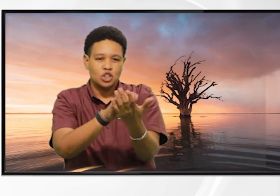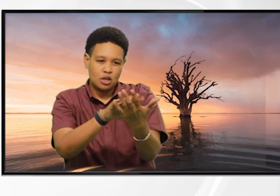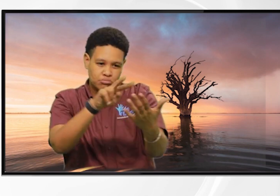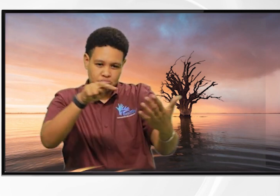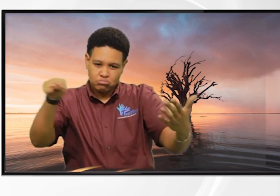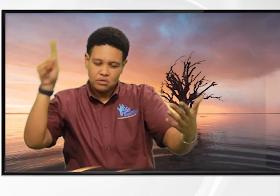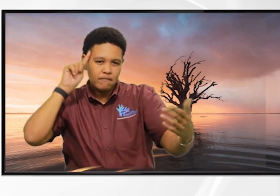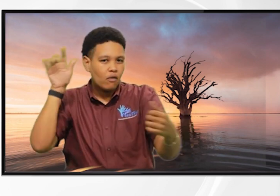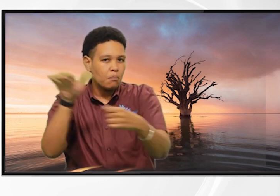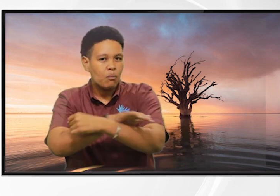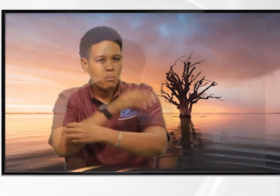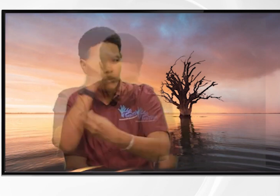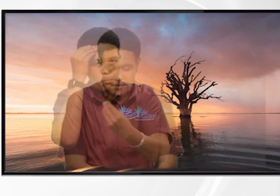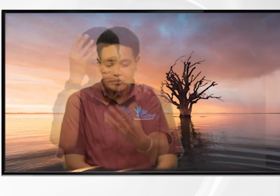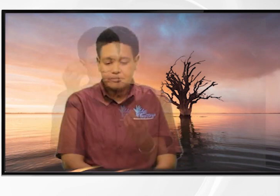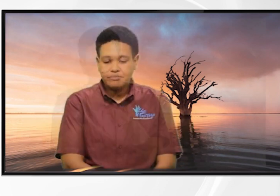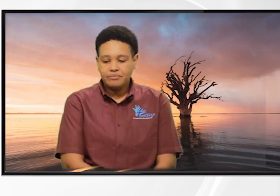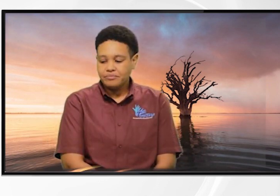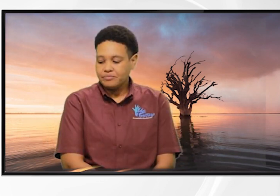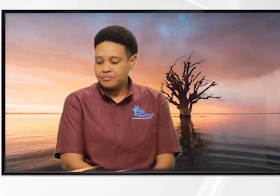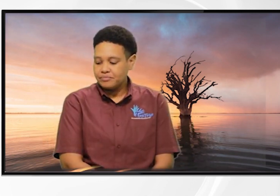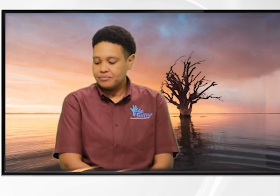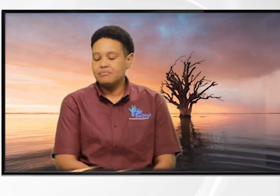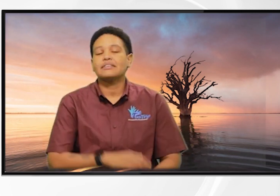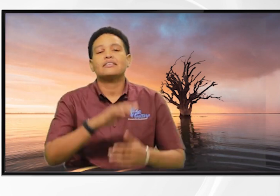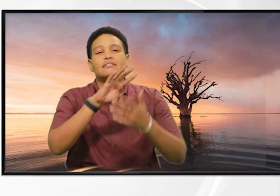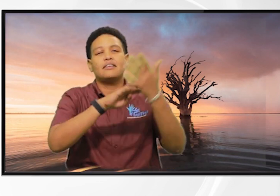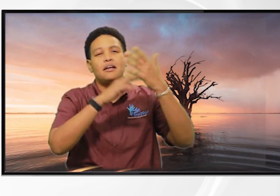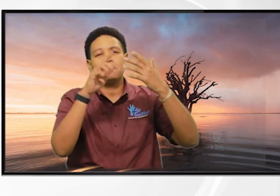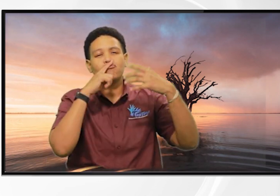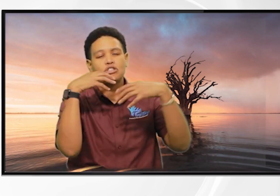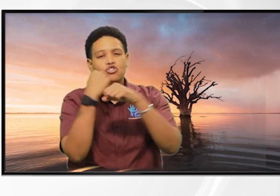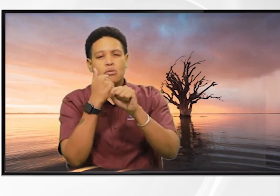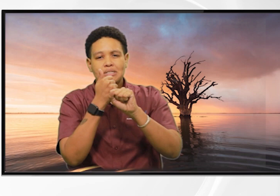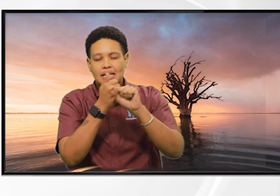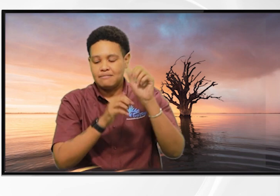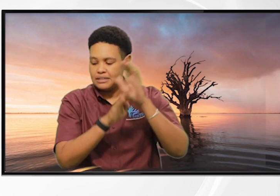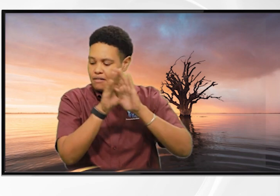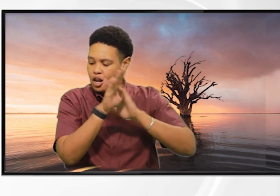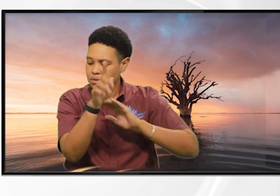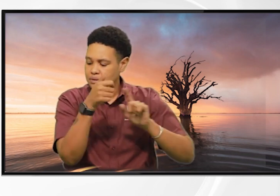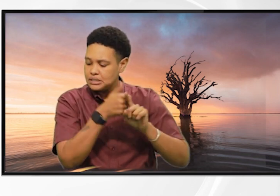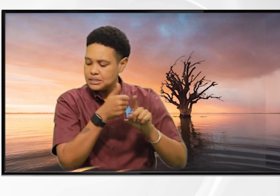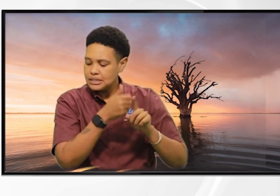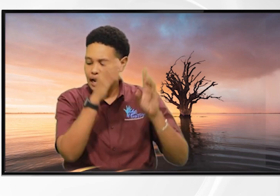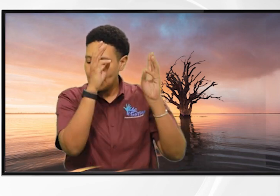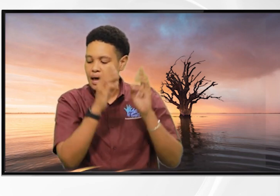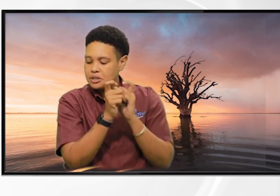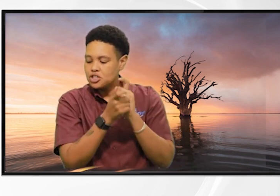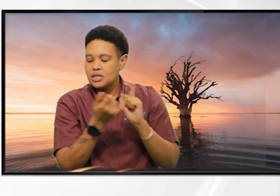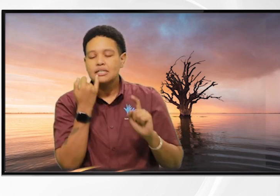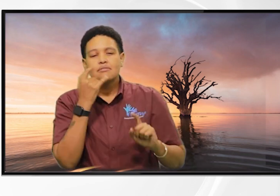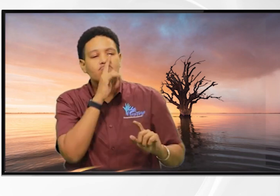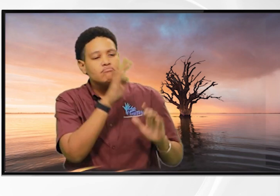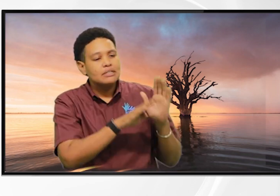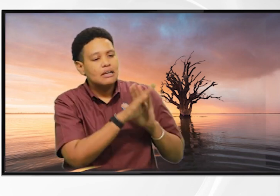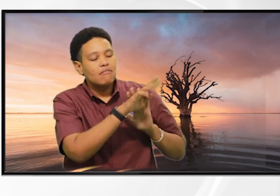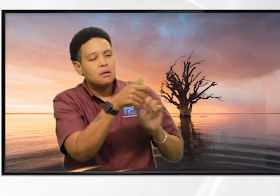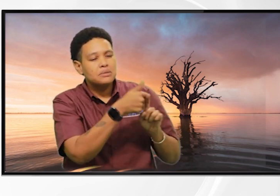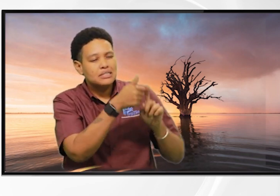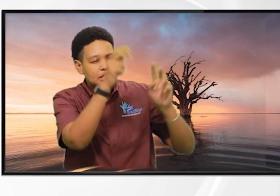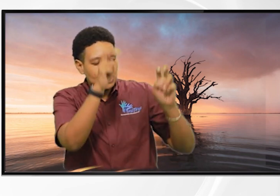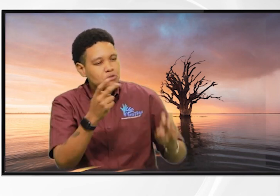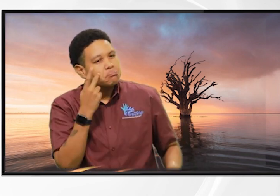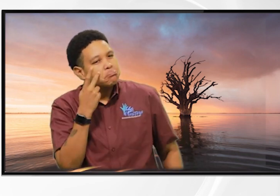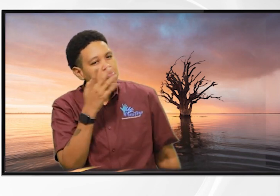for further details. Table summaries. Development. Climate change is a developmental